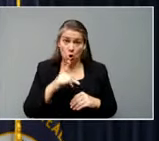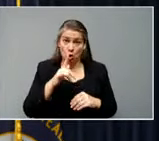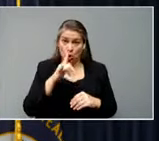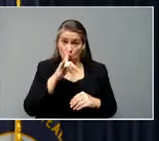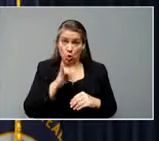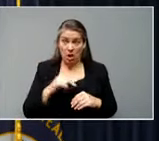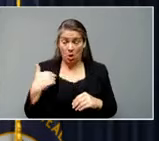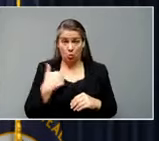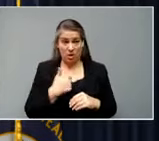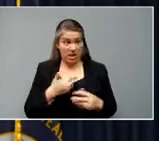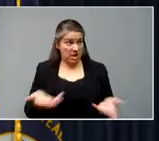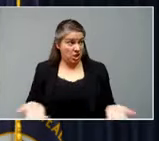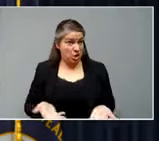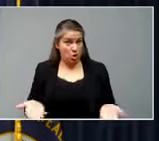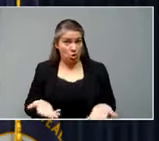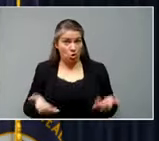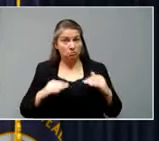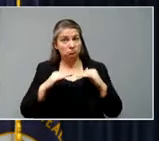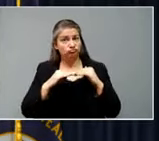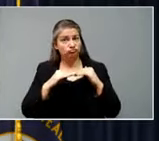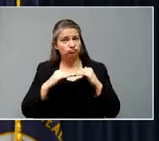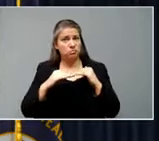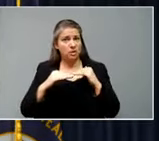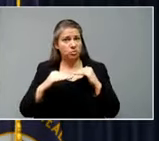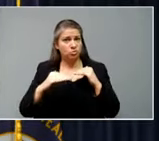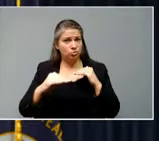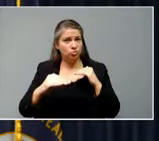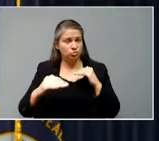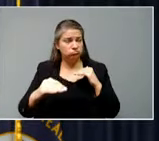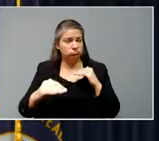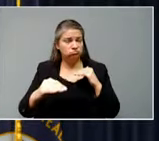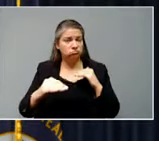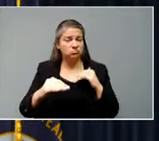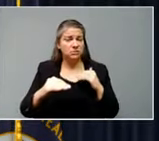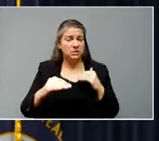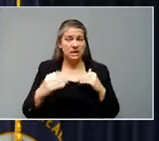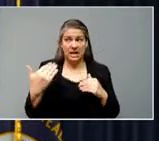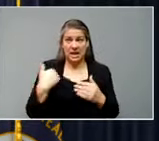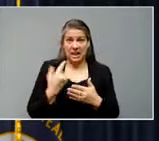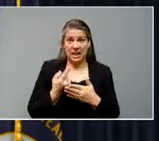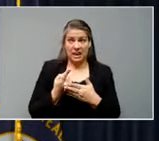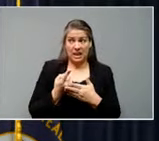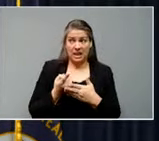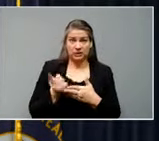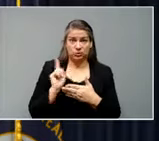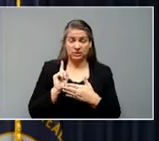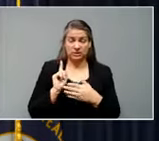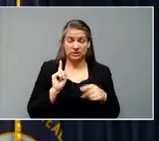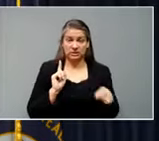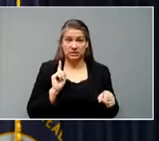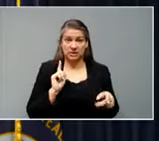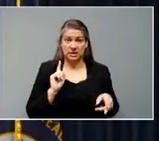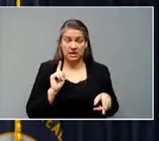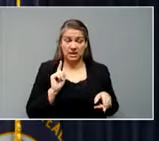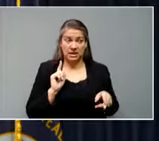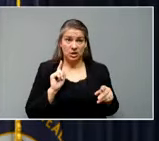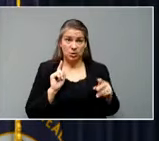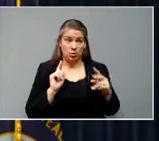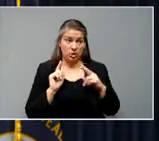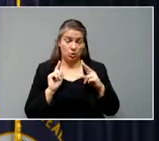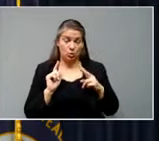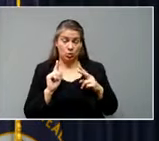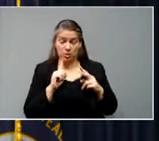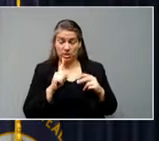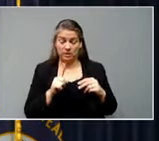plateaued. In fact, this last week's numbers are higher than the 2 previous weeks, as is